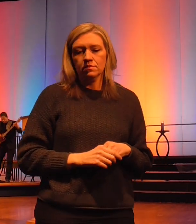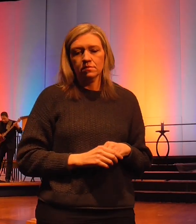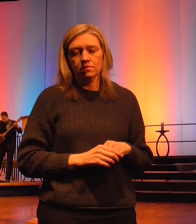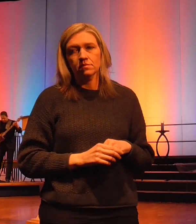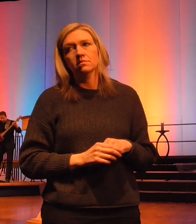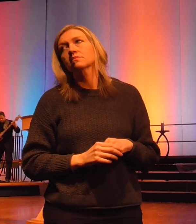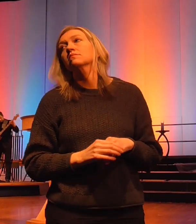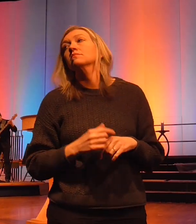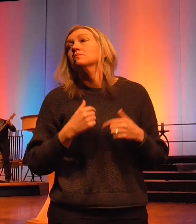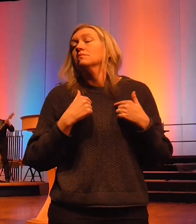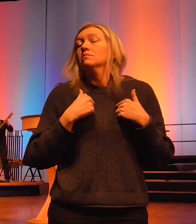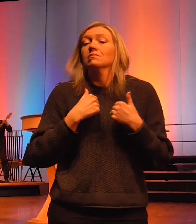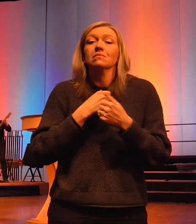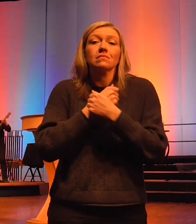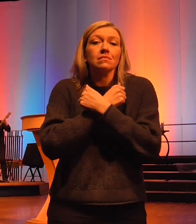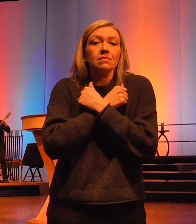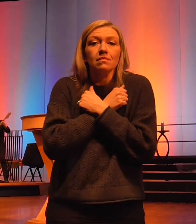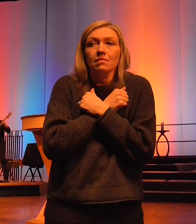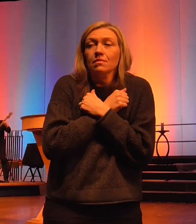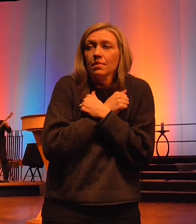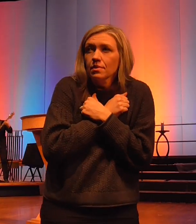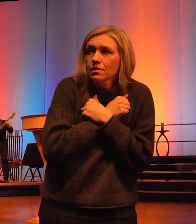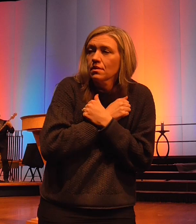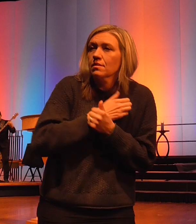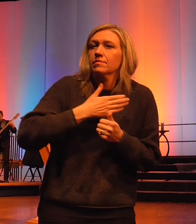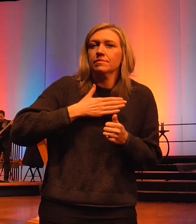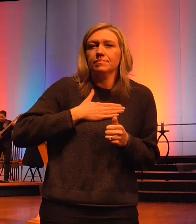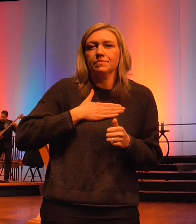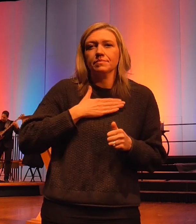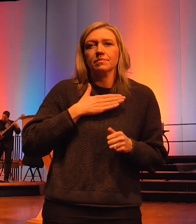I love my